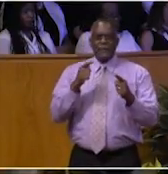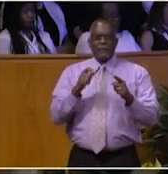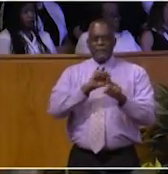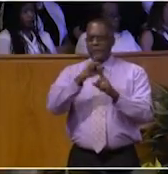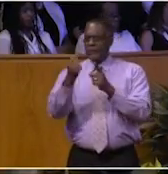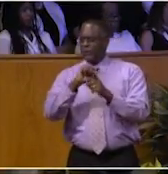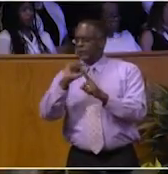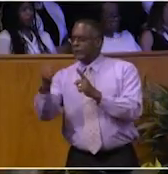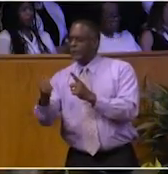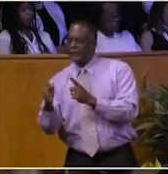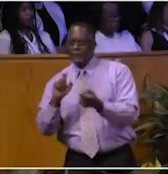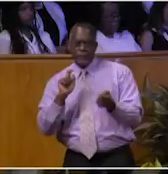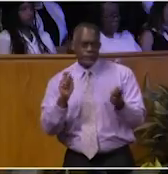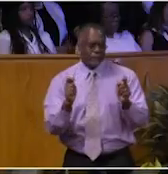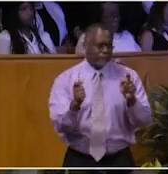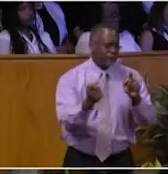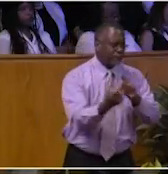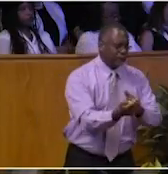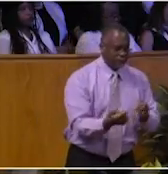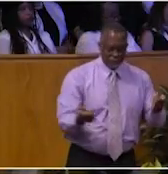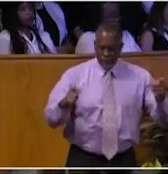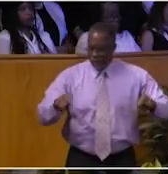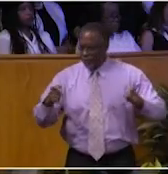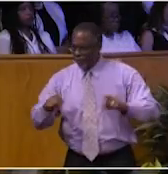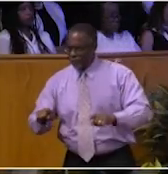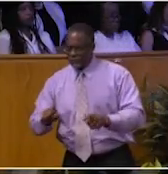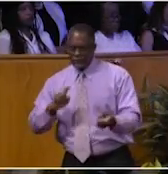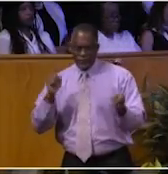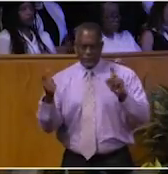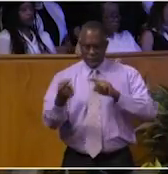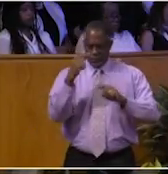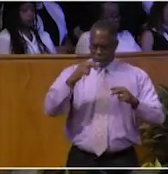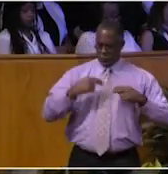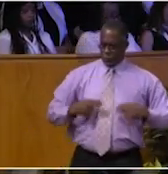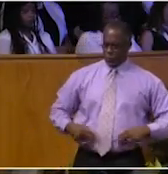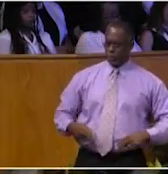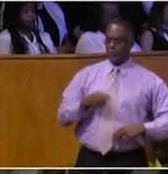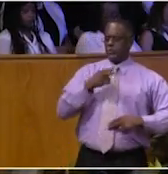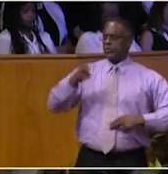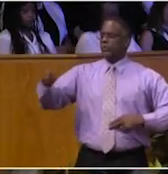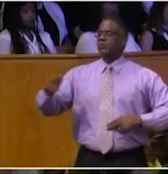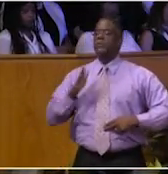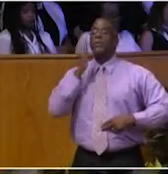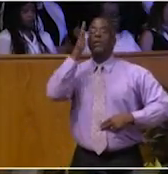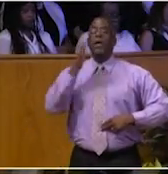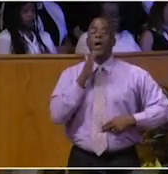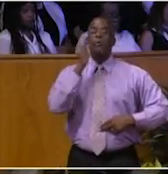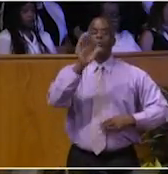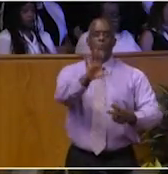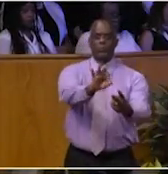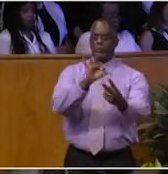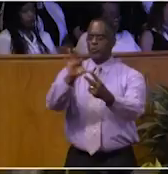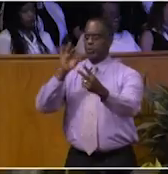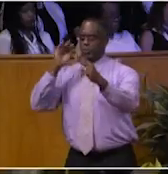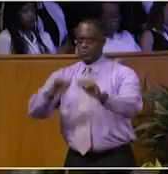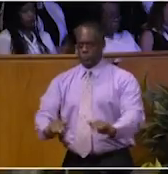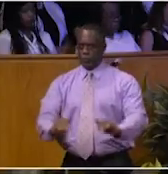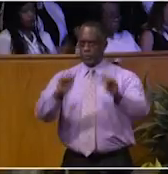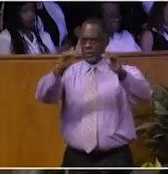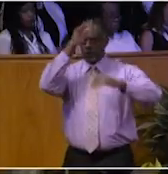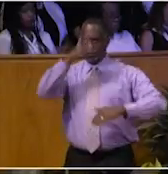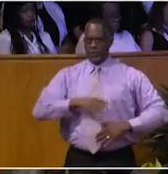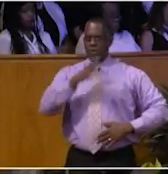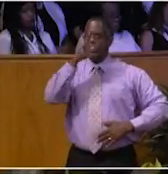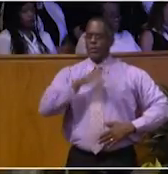circumstance and changes in human history, God will raise up men and women so that he